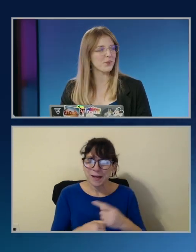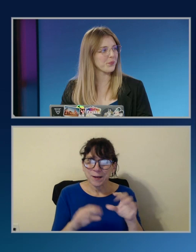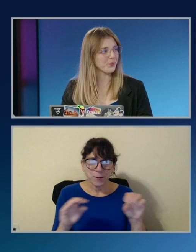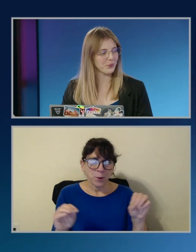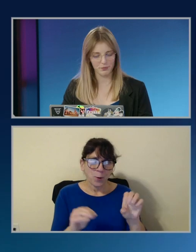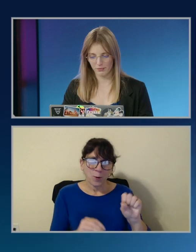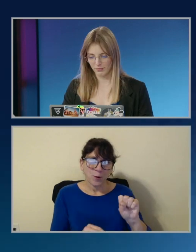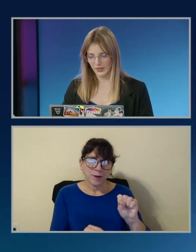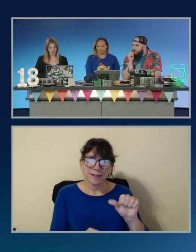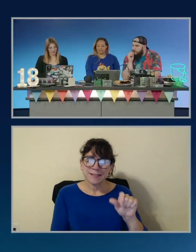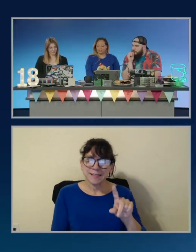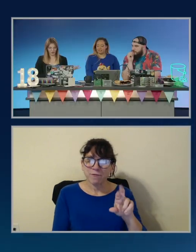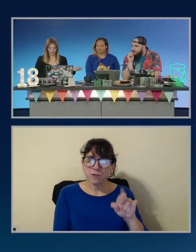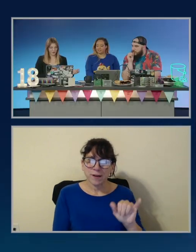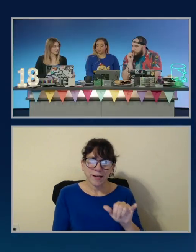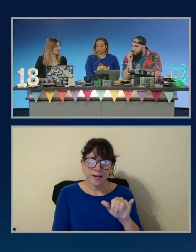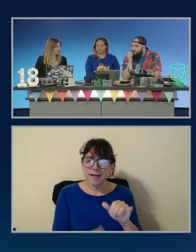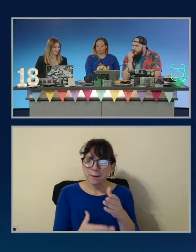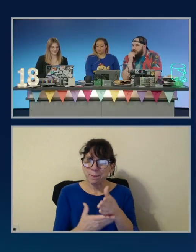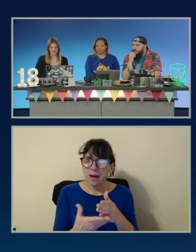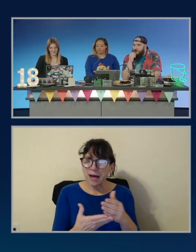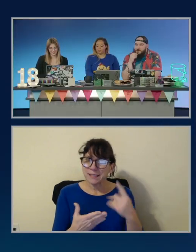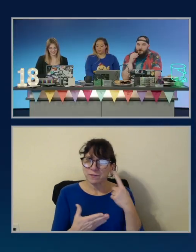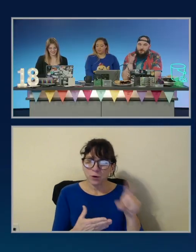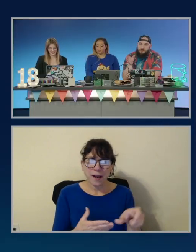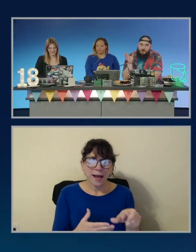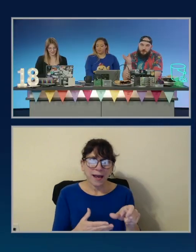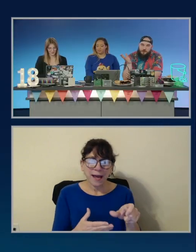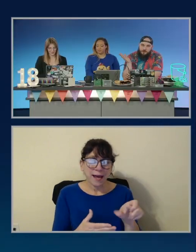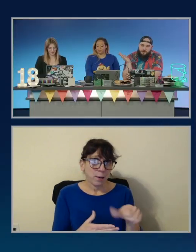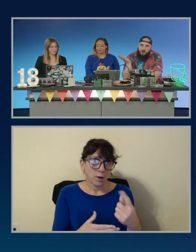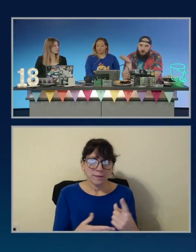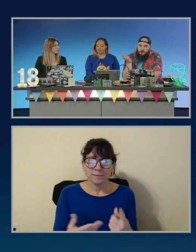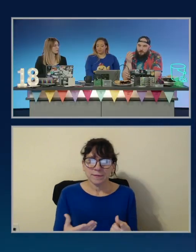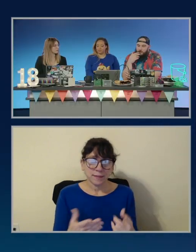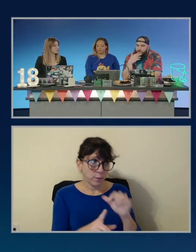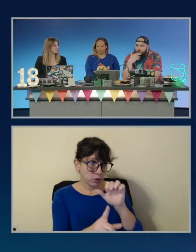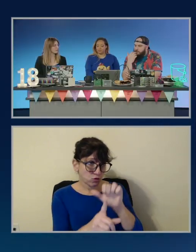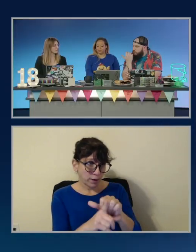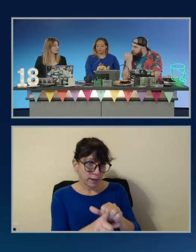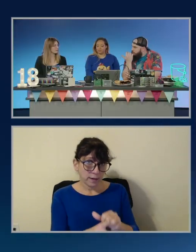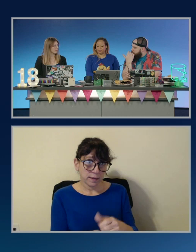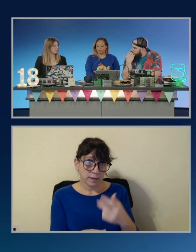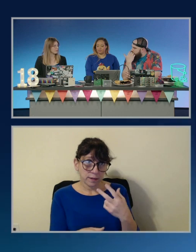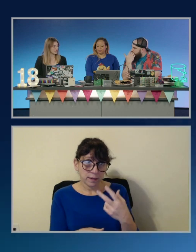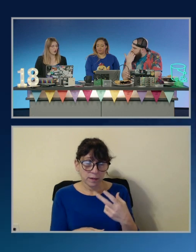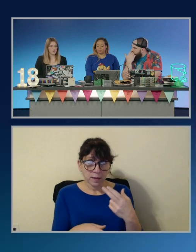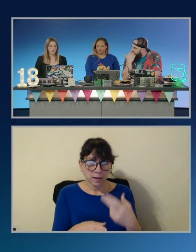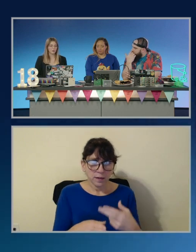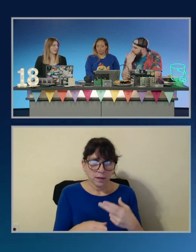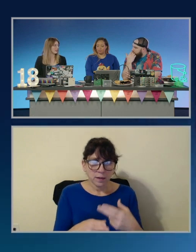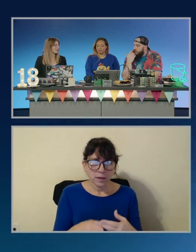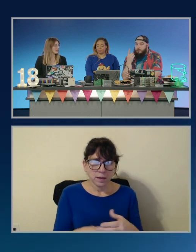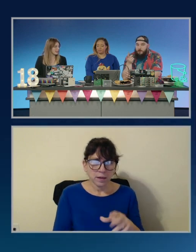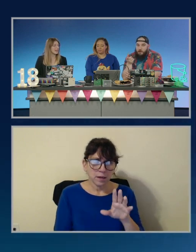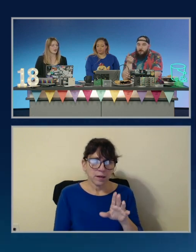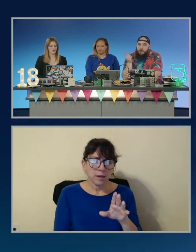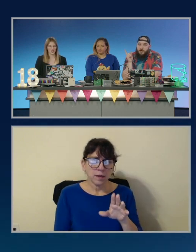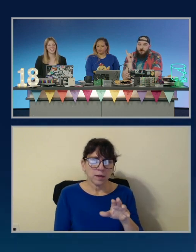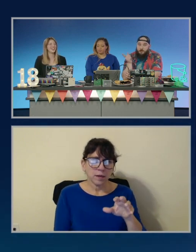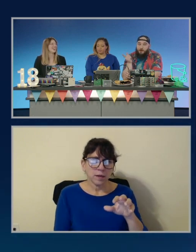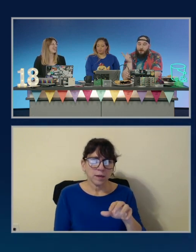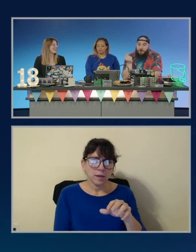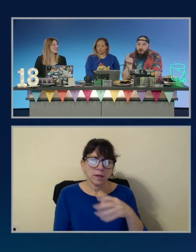Can we try to trick it? Of course, yeah. So Chad, there's a thing called, is it brute forcing? No, what's the name? Jailbreaking? Jailbreaking.